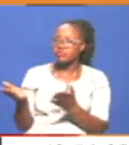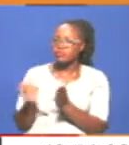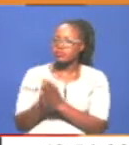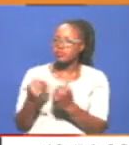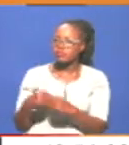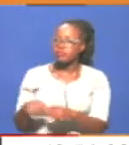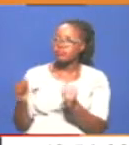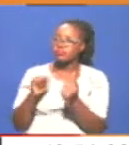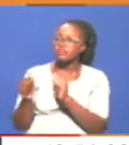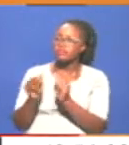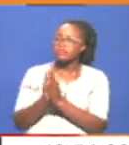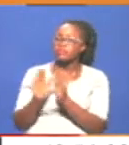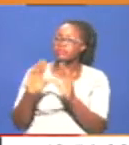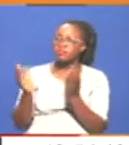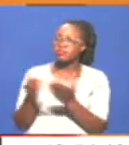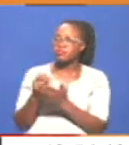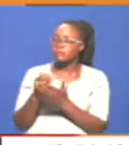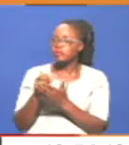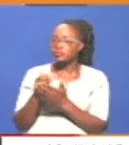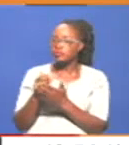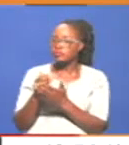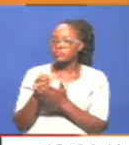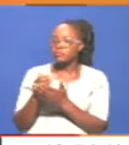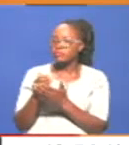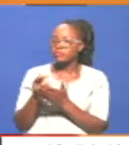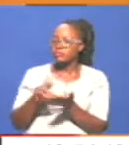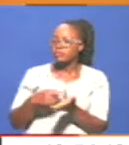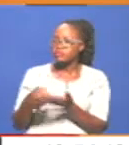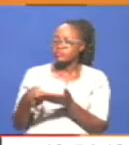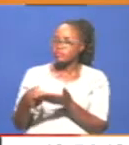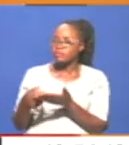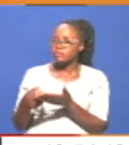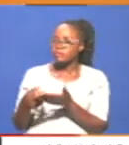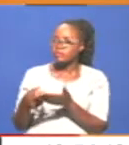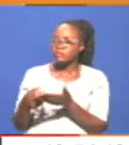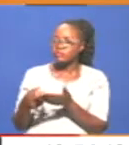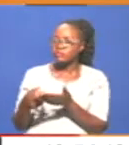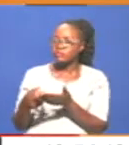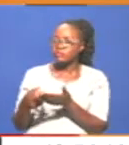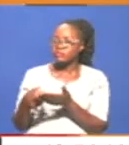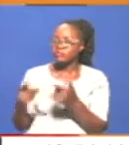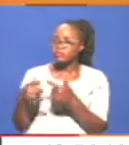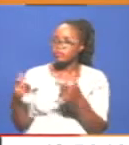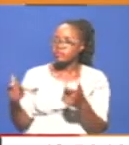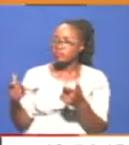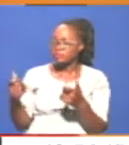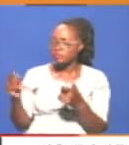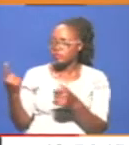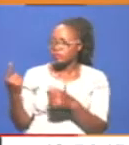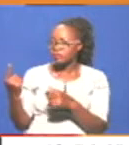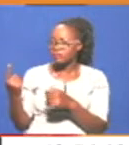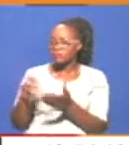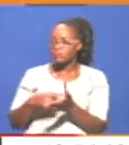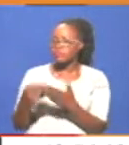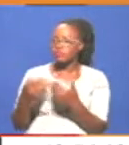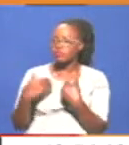compete with the rest of the world. So it's more to do with resources as opposed to, because once the material, once you've got the resources, you're